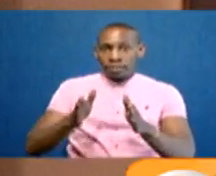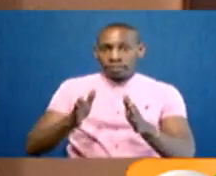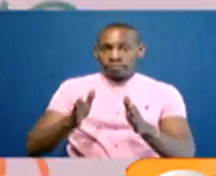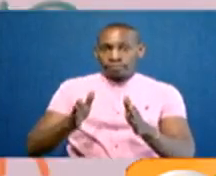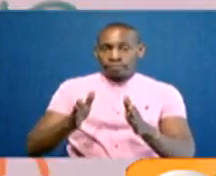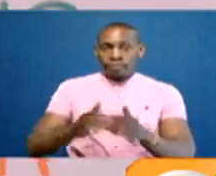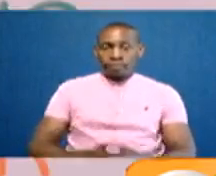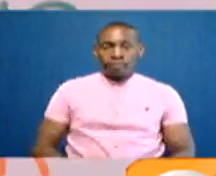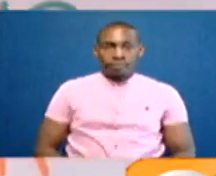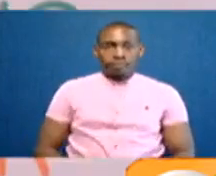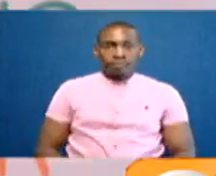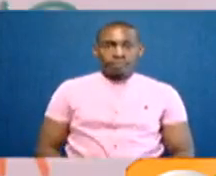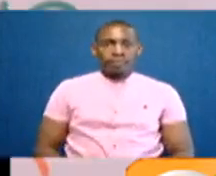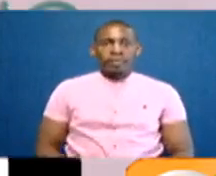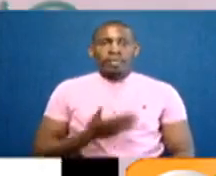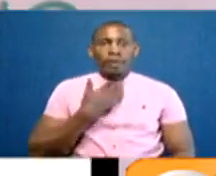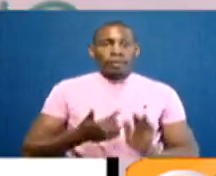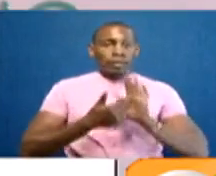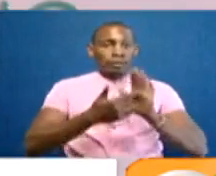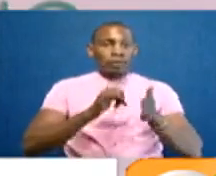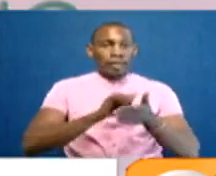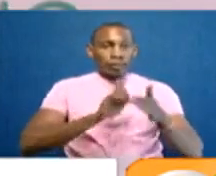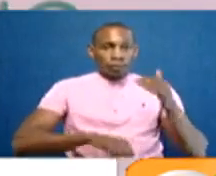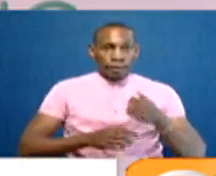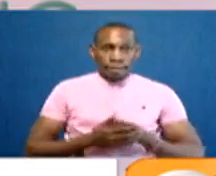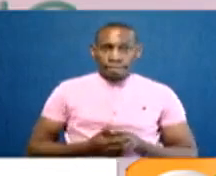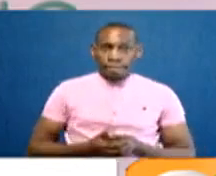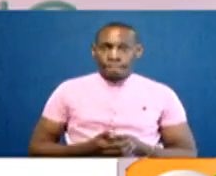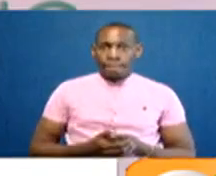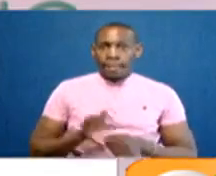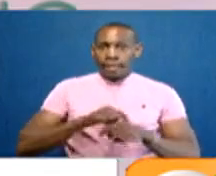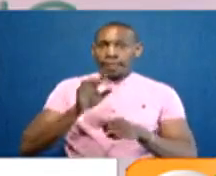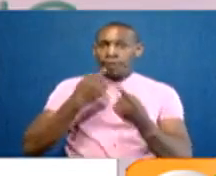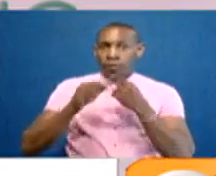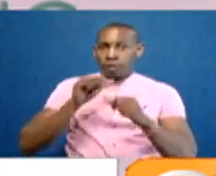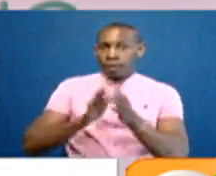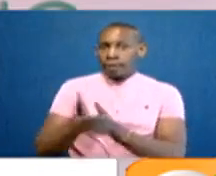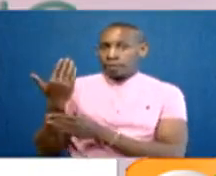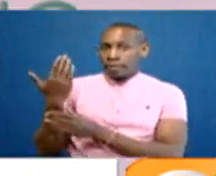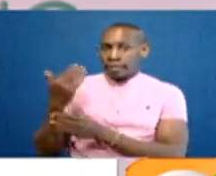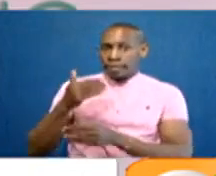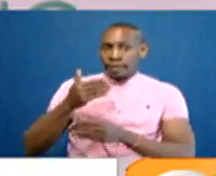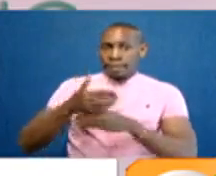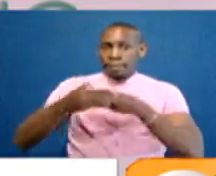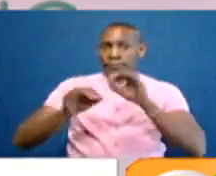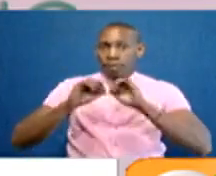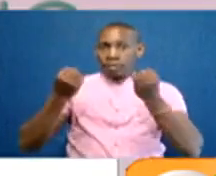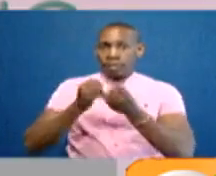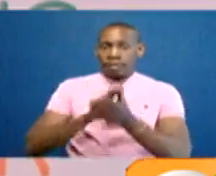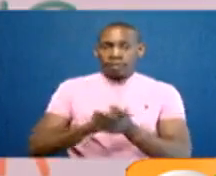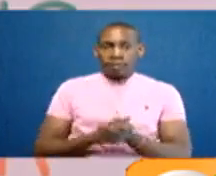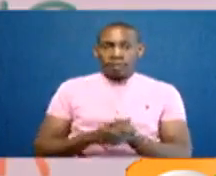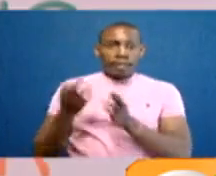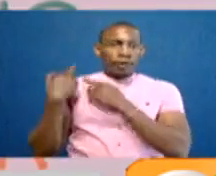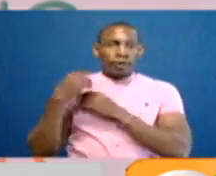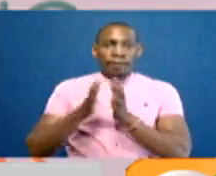us. I would want to point out that when you talk about the Green Building Society, you have a very big role to